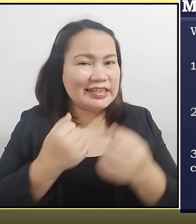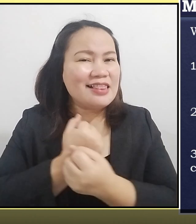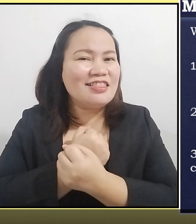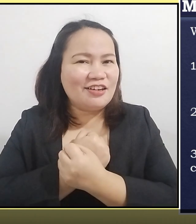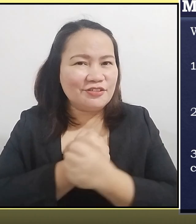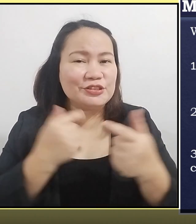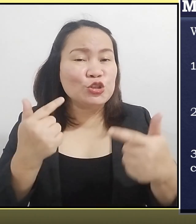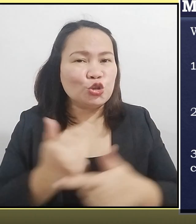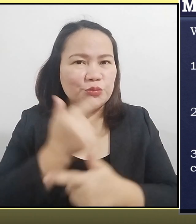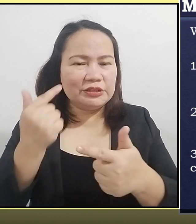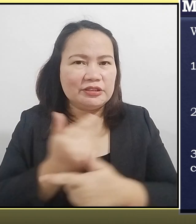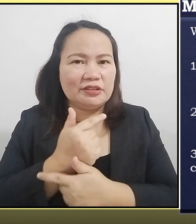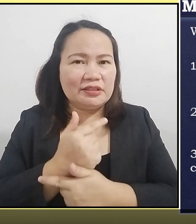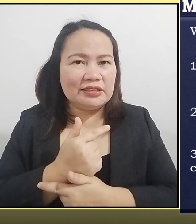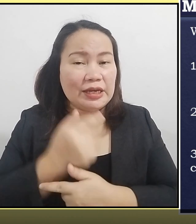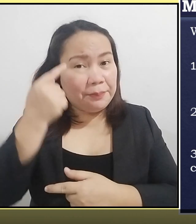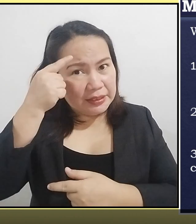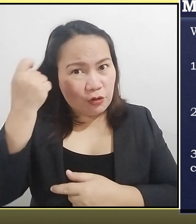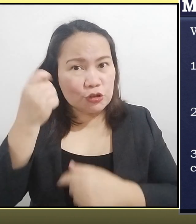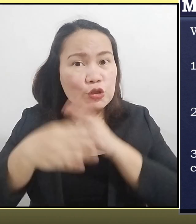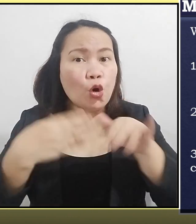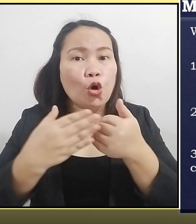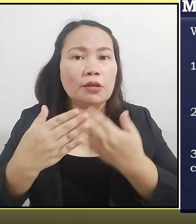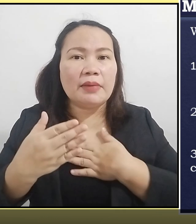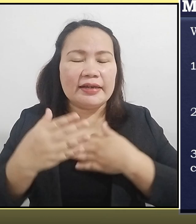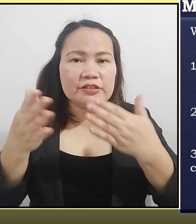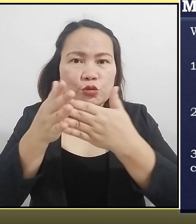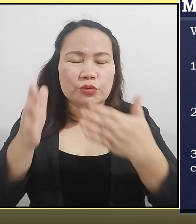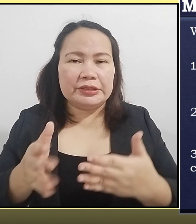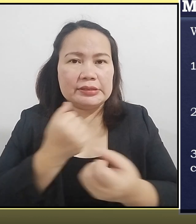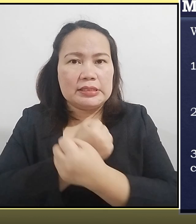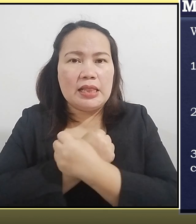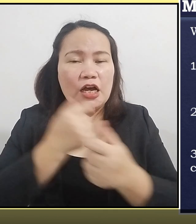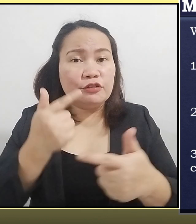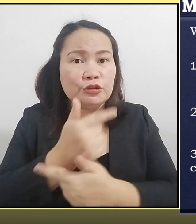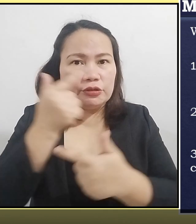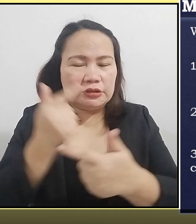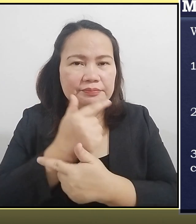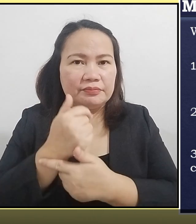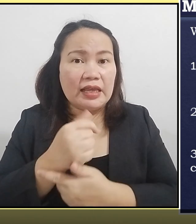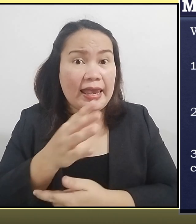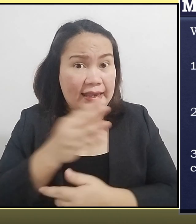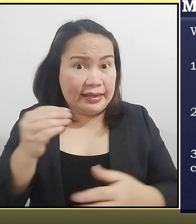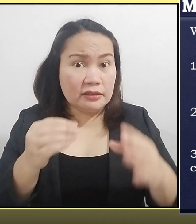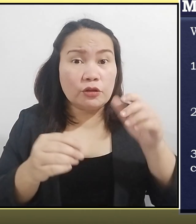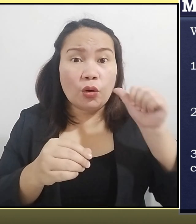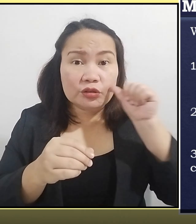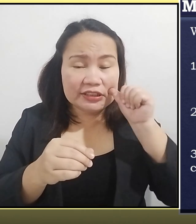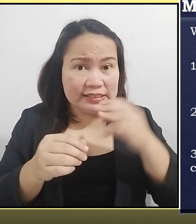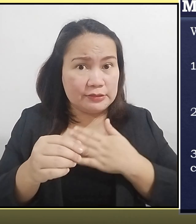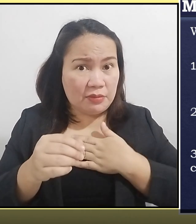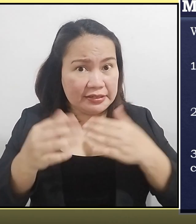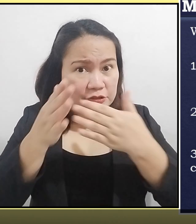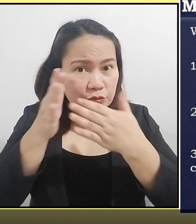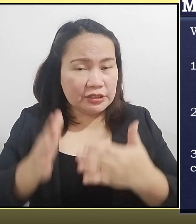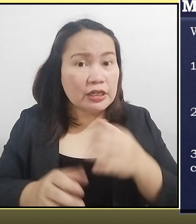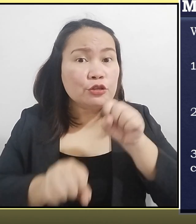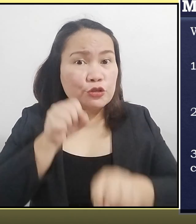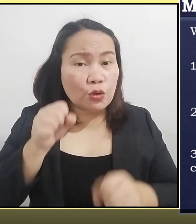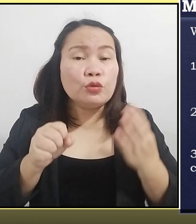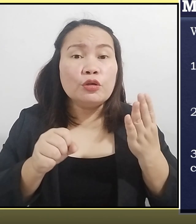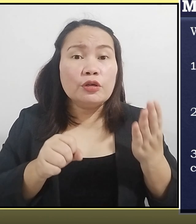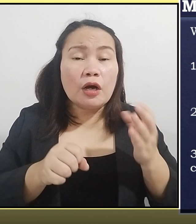Audrey loves geometry. Since all my students love geometry and Audrey is my student, therefore Audrey